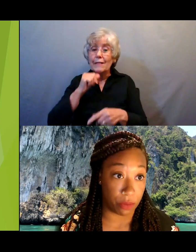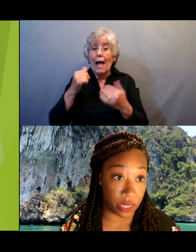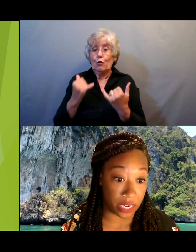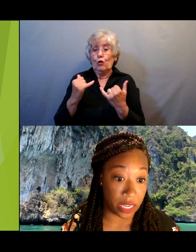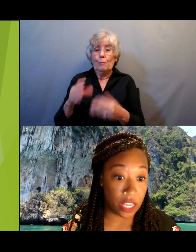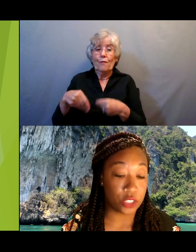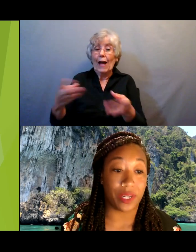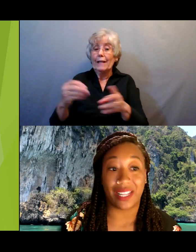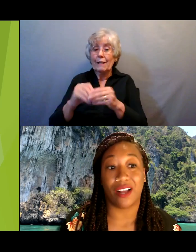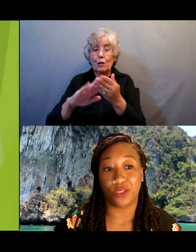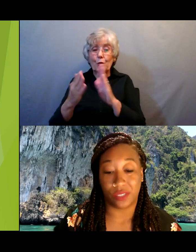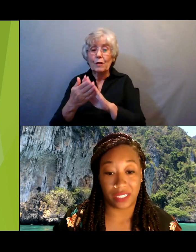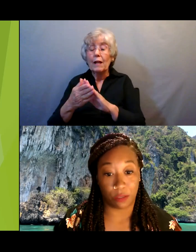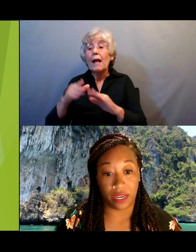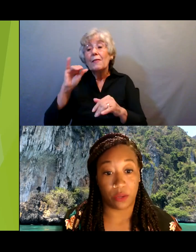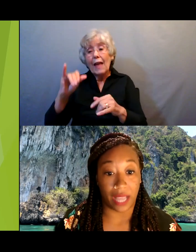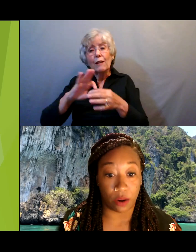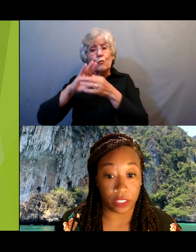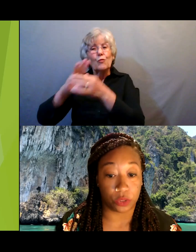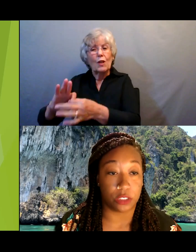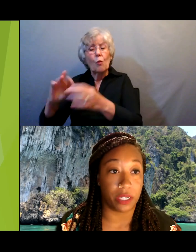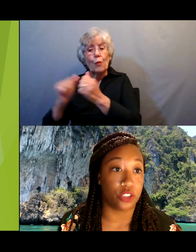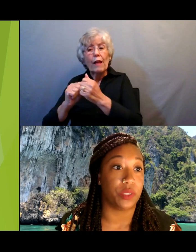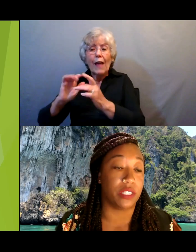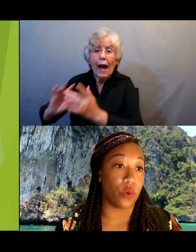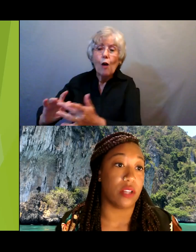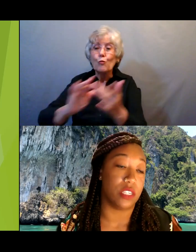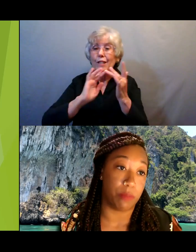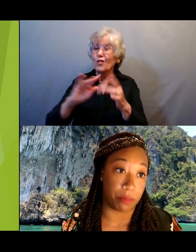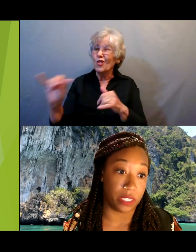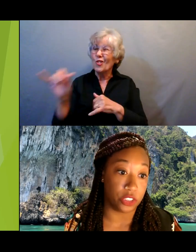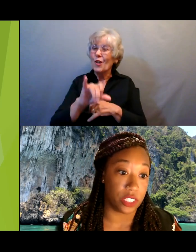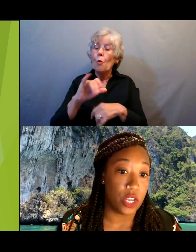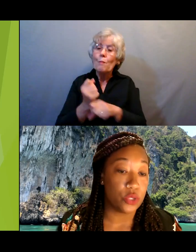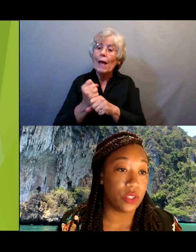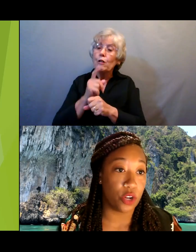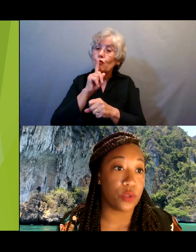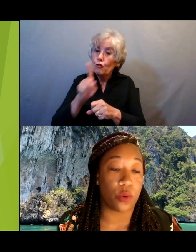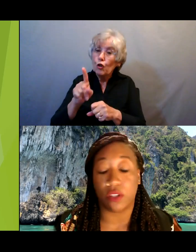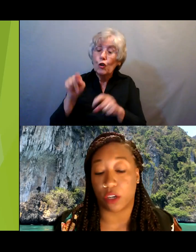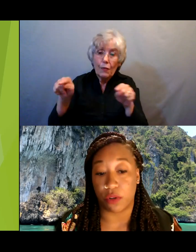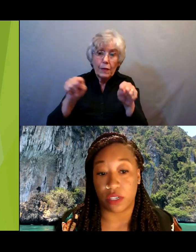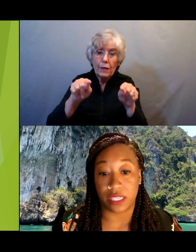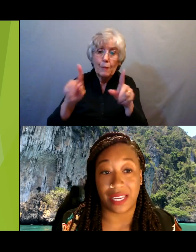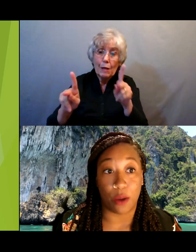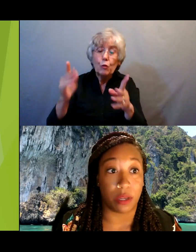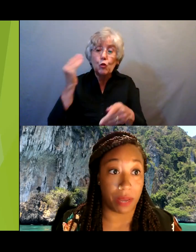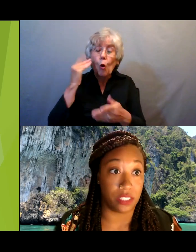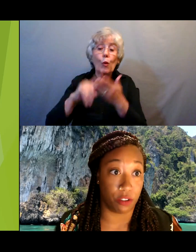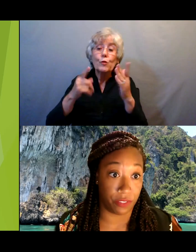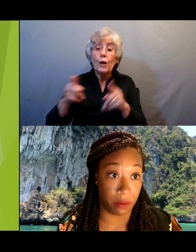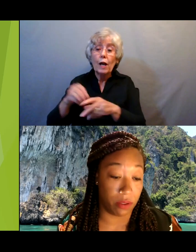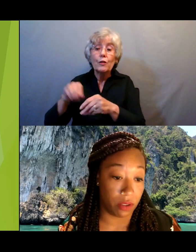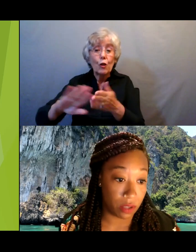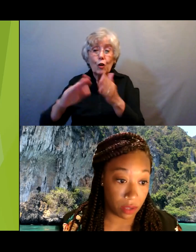their community. So again, that also ties a little bit in with outreach. We're just making sure we're getting the word out to this population so they know what's going on in their communities and how we can best